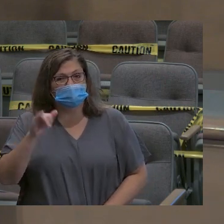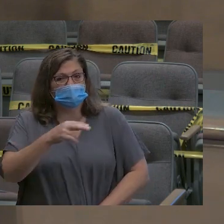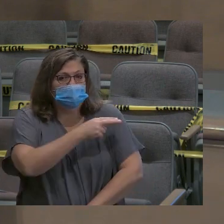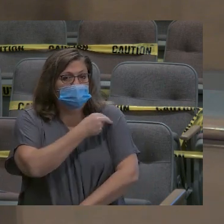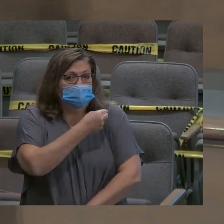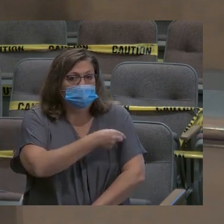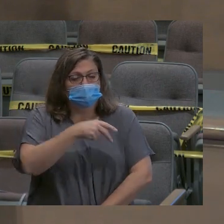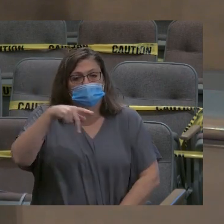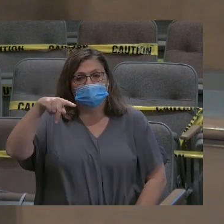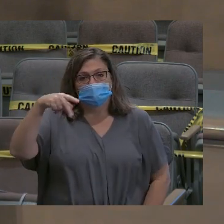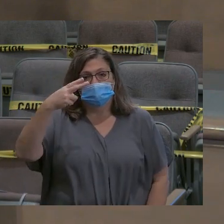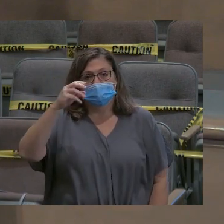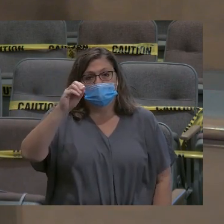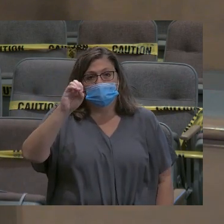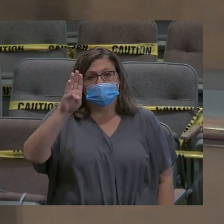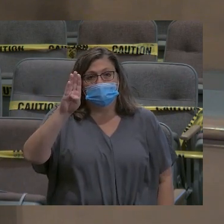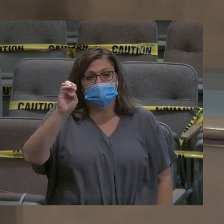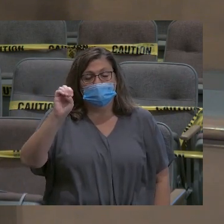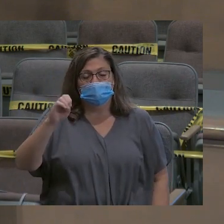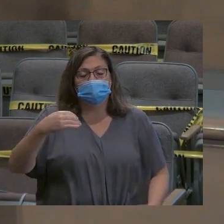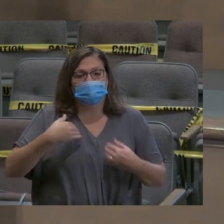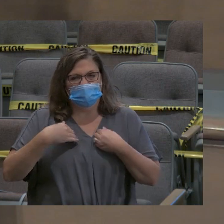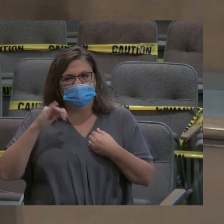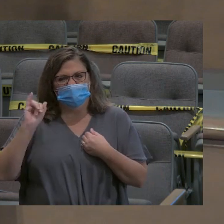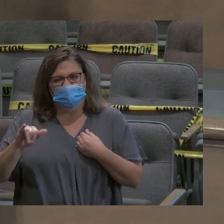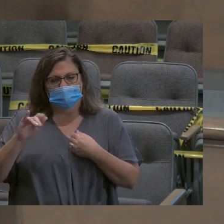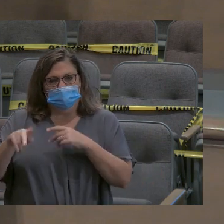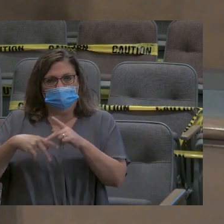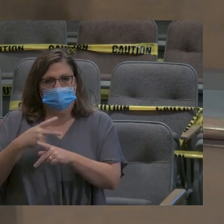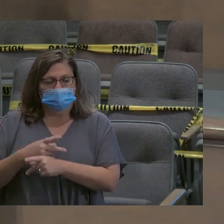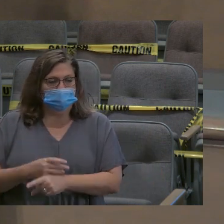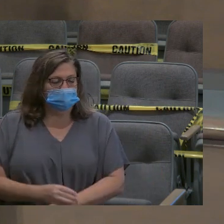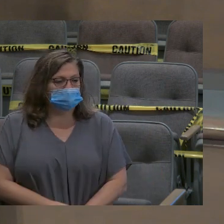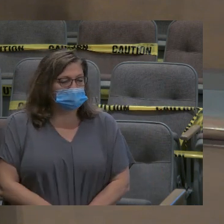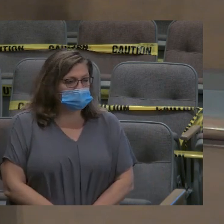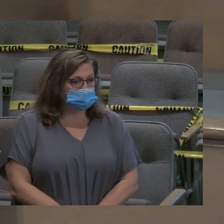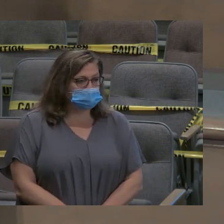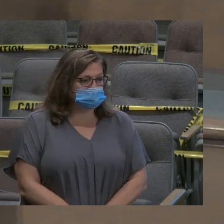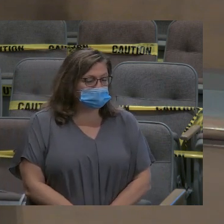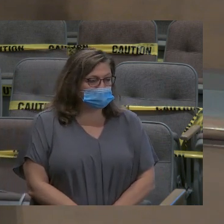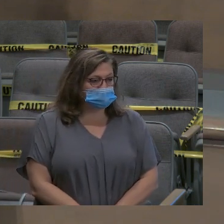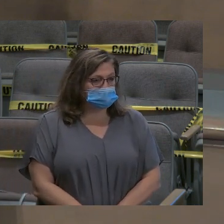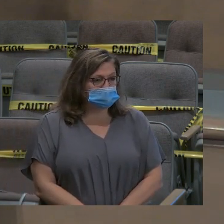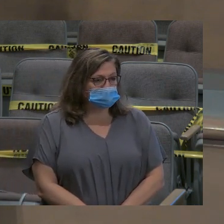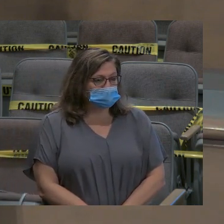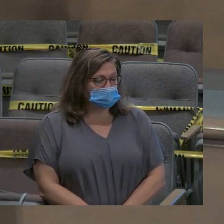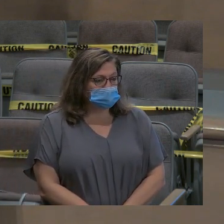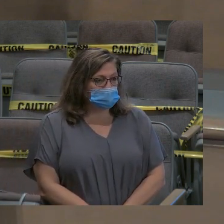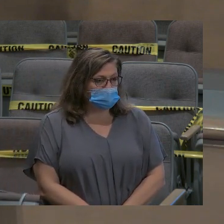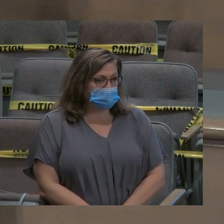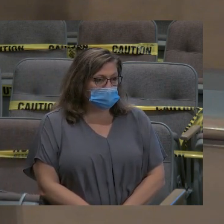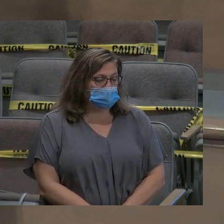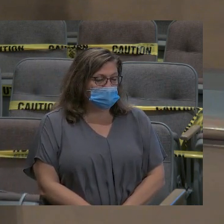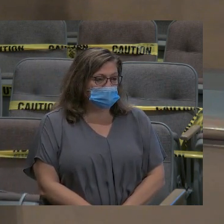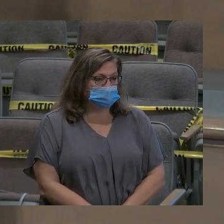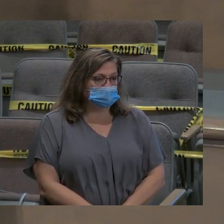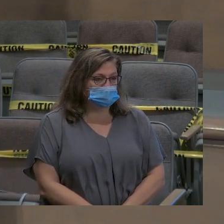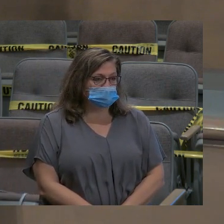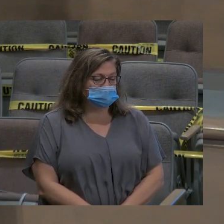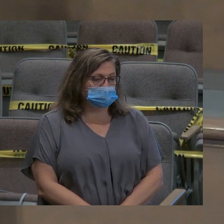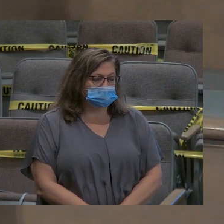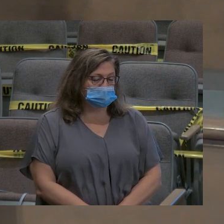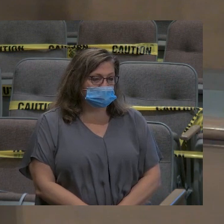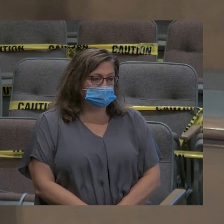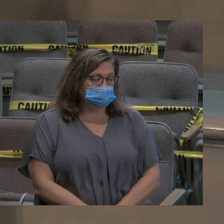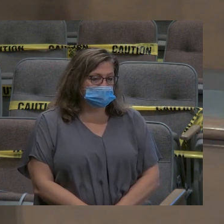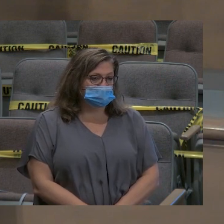instrument. Our reference lab uses that type of instrument. So you can generally count